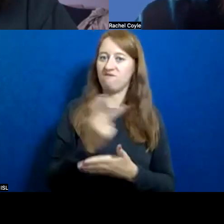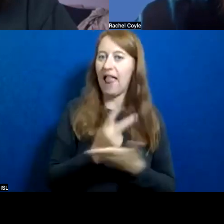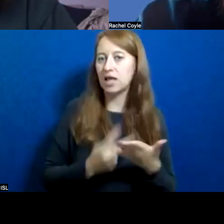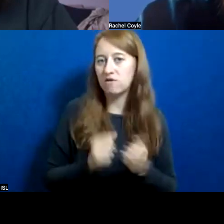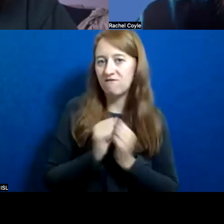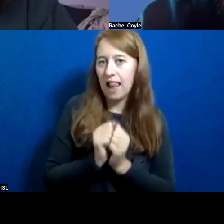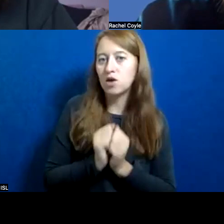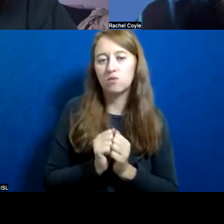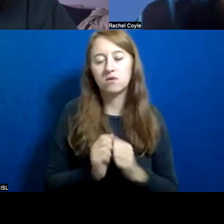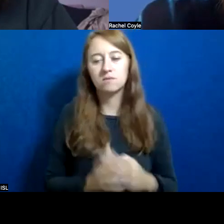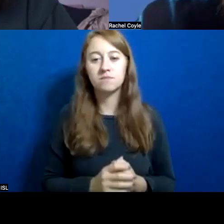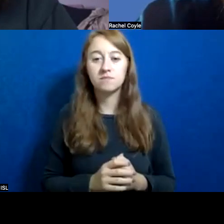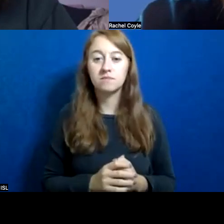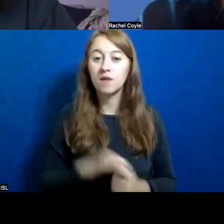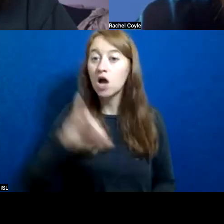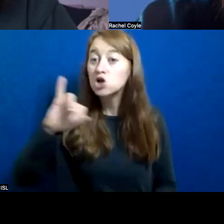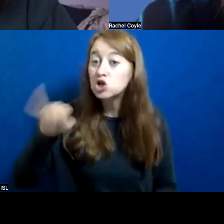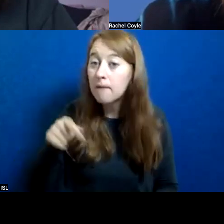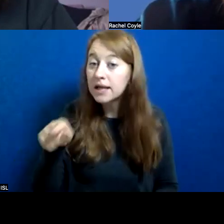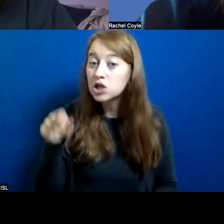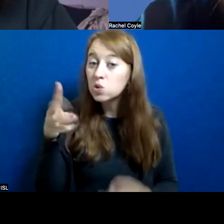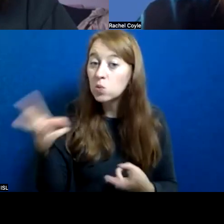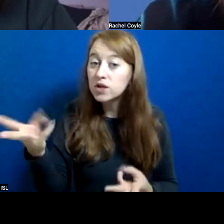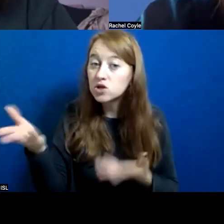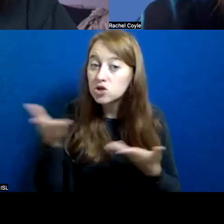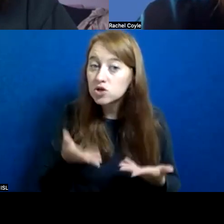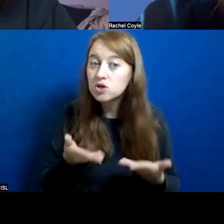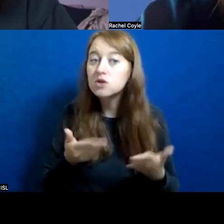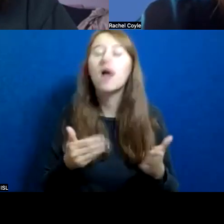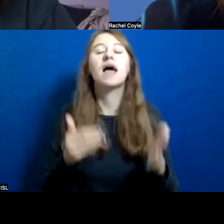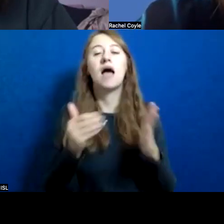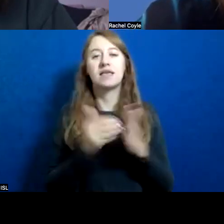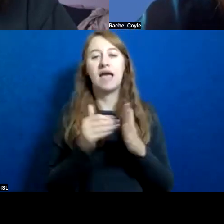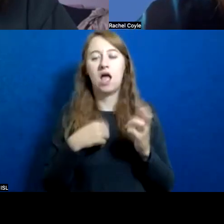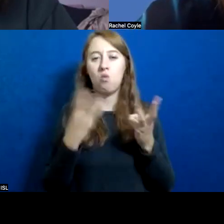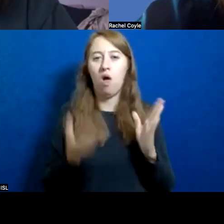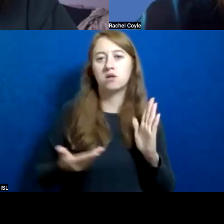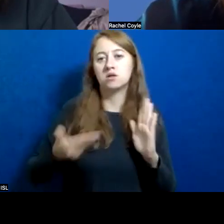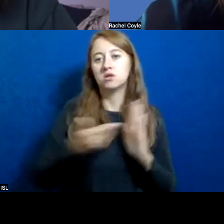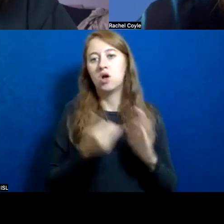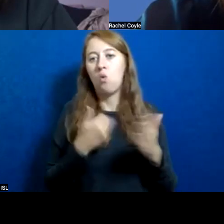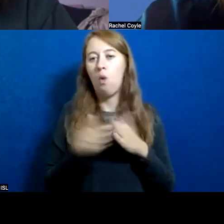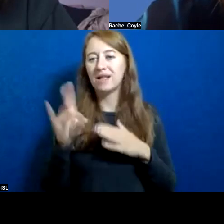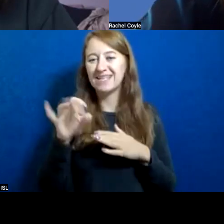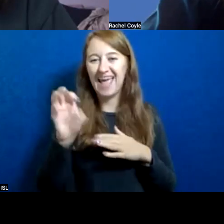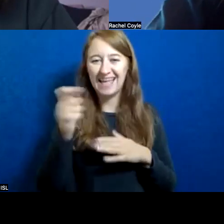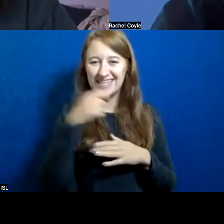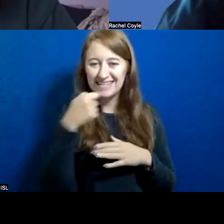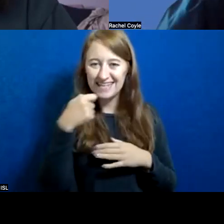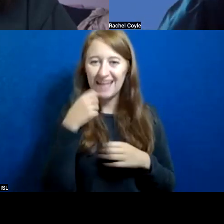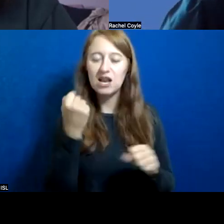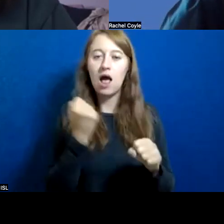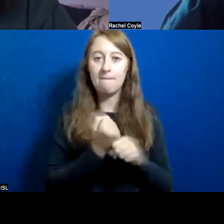there? Yeah, I just wanted to add to what Katy just said on the trolls and the online violence against women and